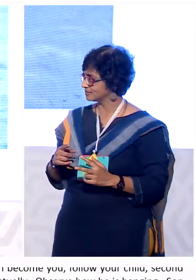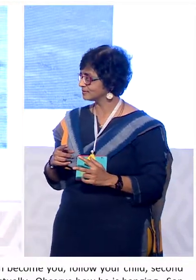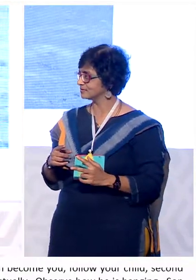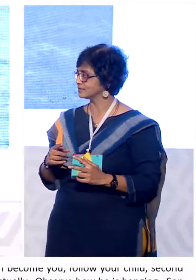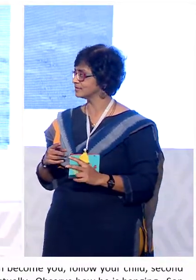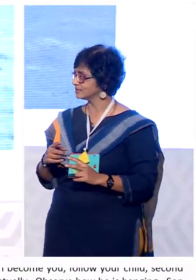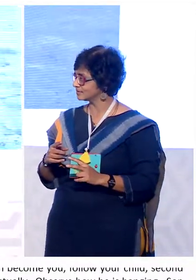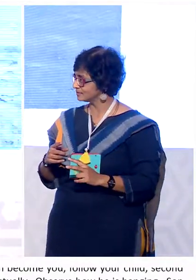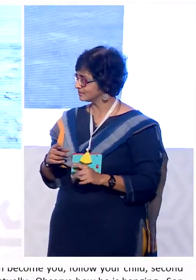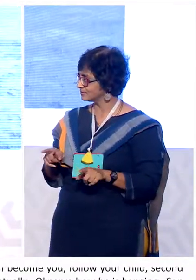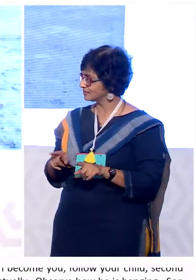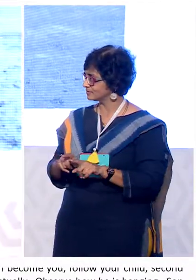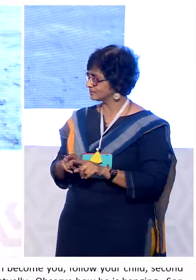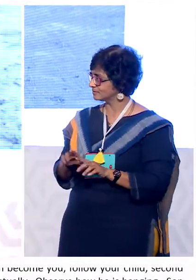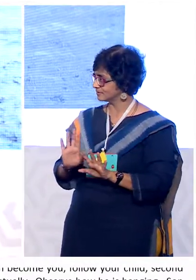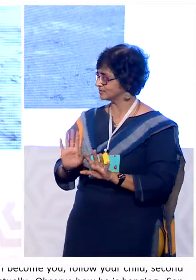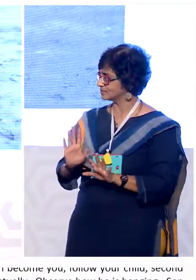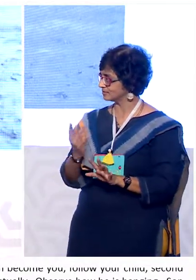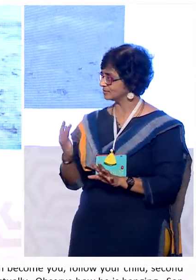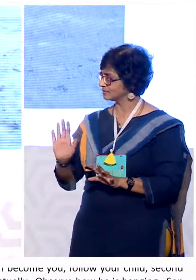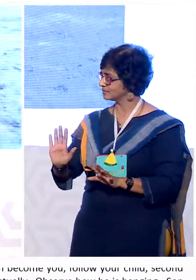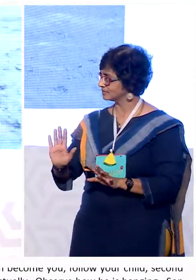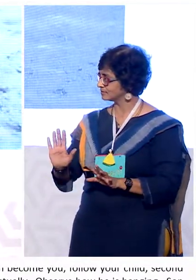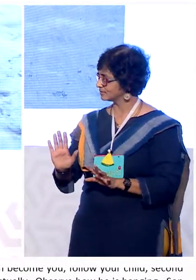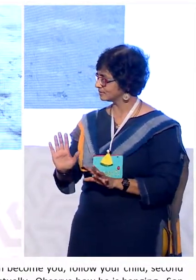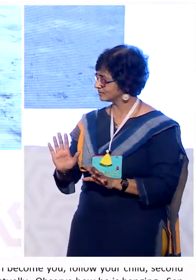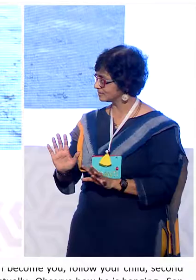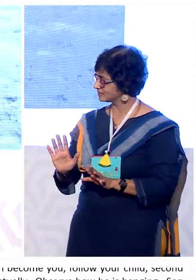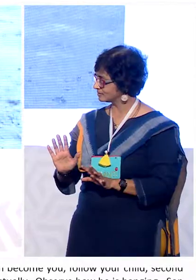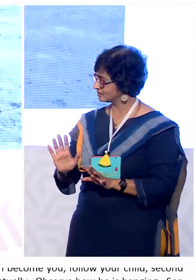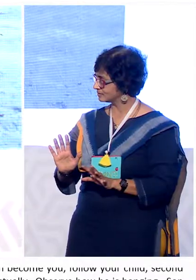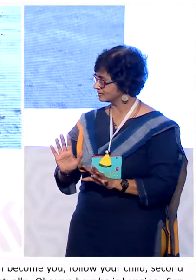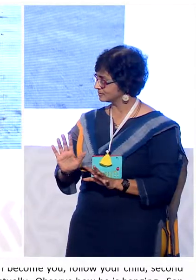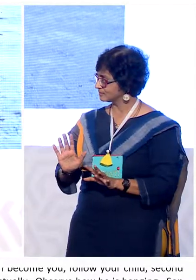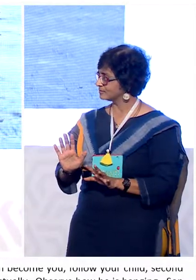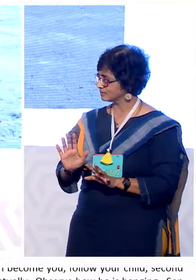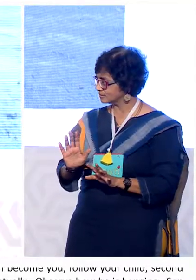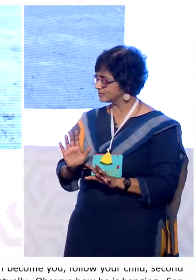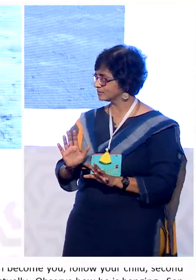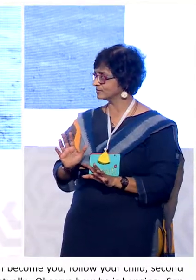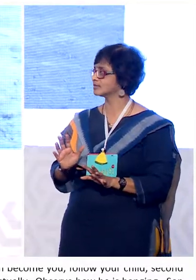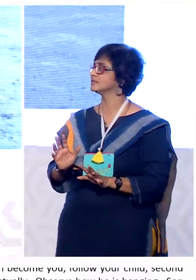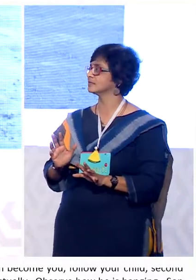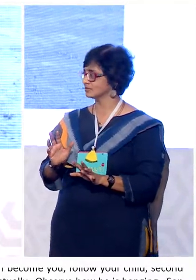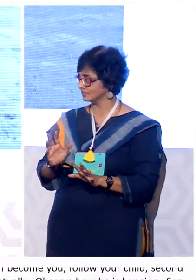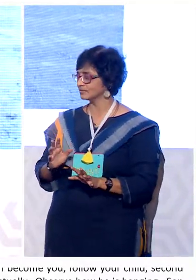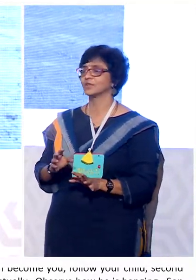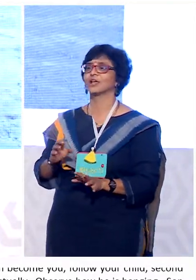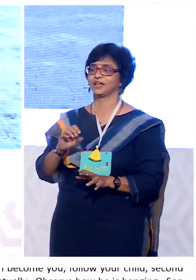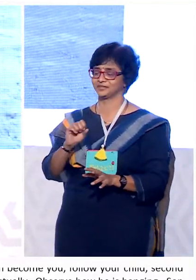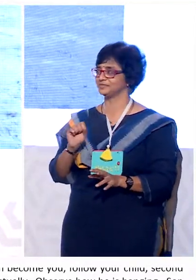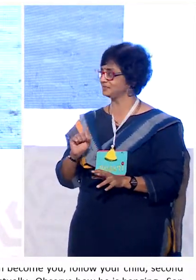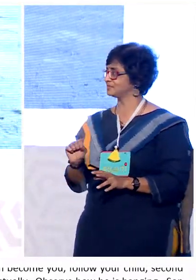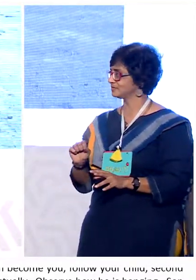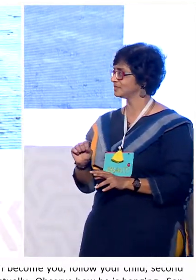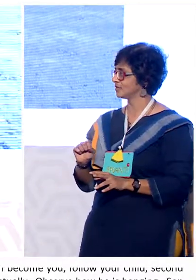as before. So you can see that there's a connection here between, say, dementia as well. If you put old people in old people parking,